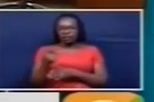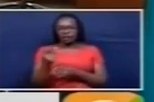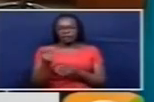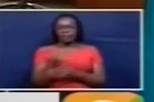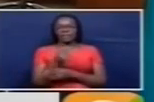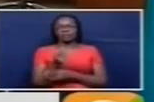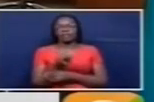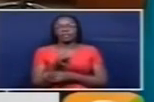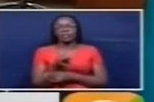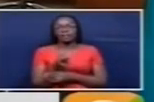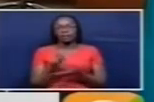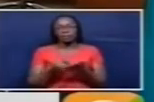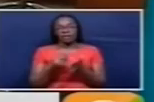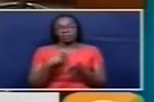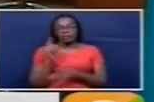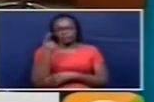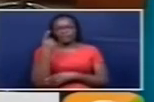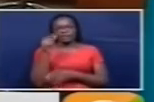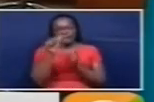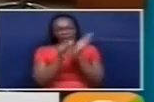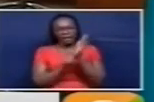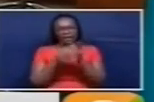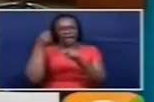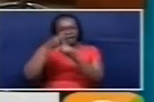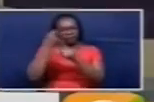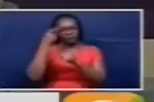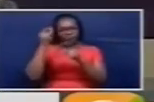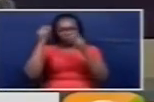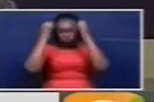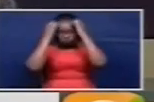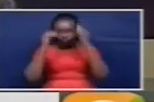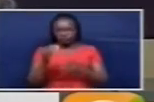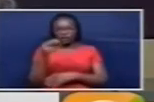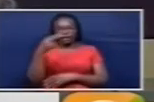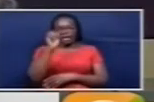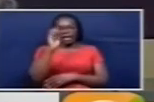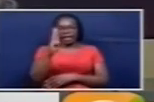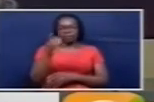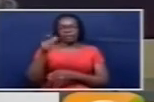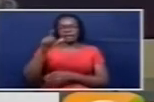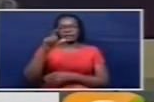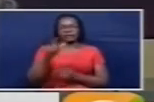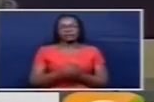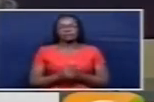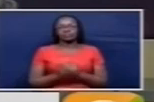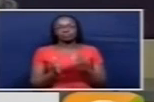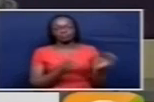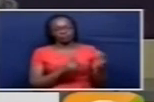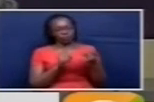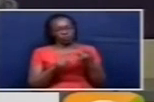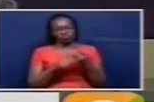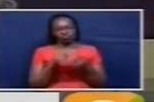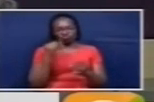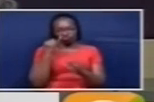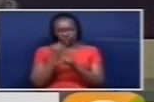So my first agenda is going to fight for HELB increment. Another thing is job creation. I think going to parliament for me